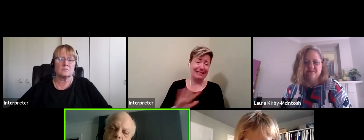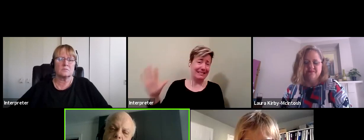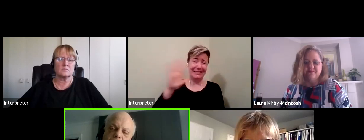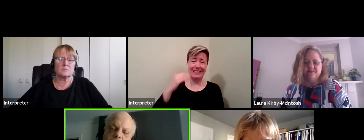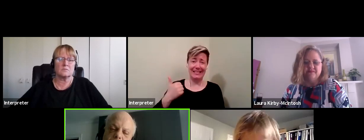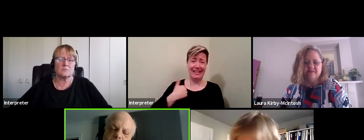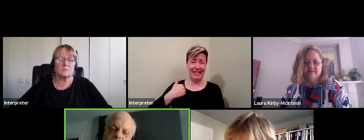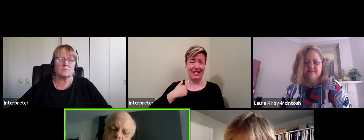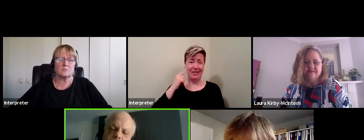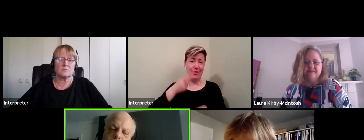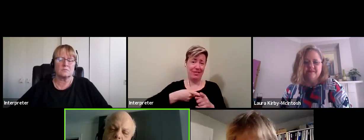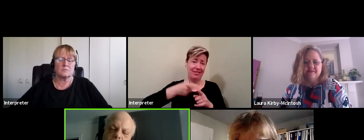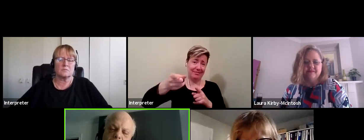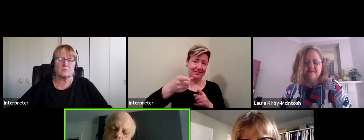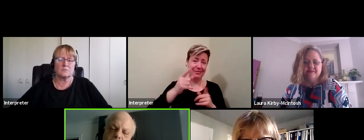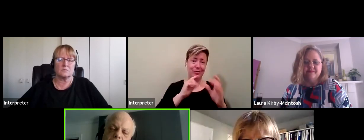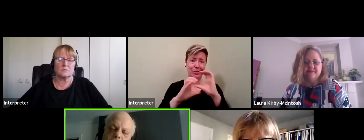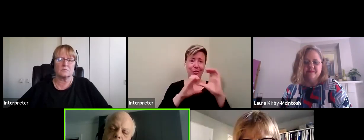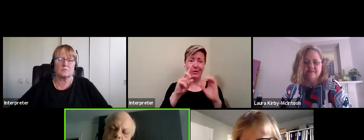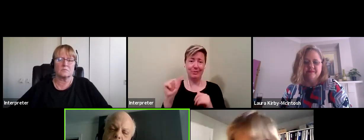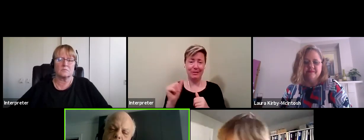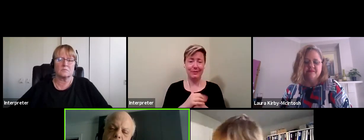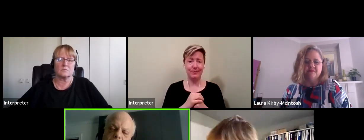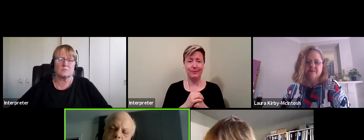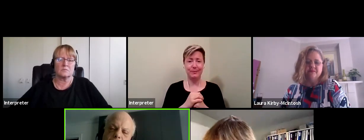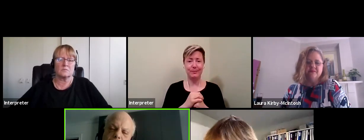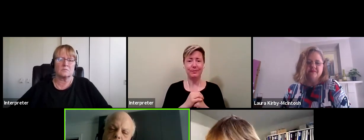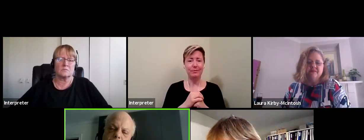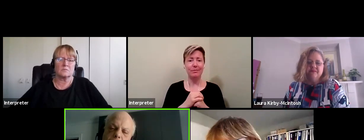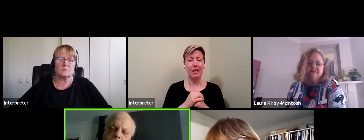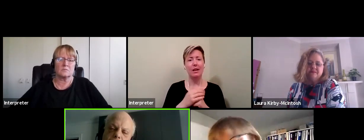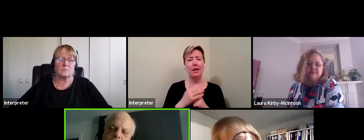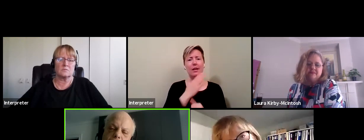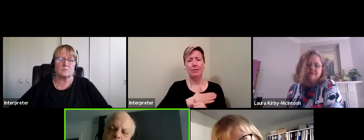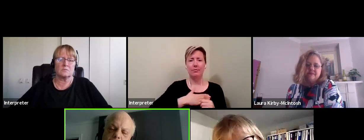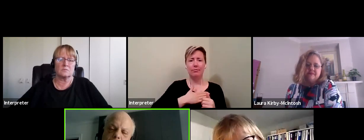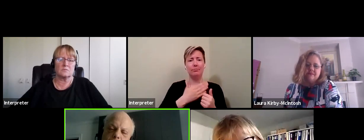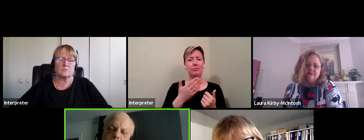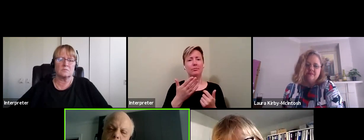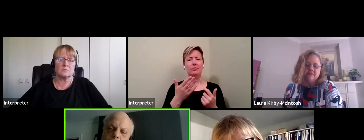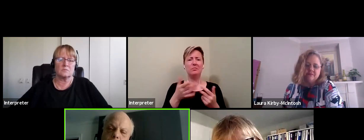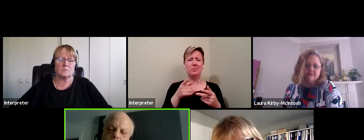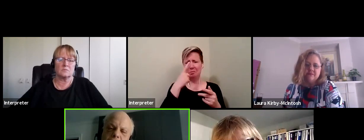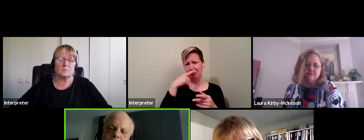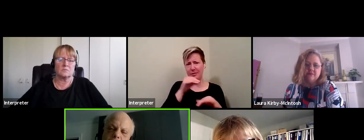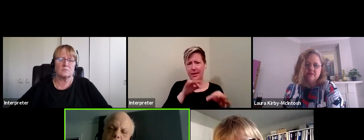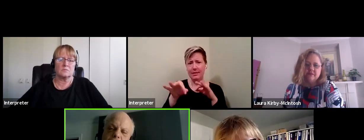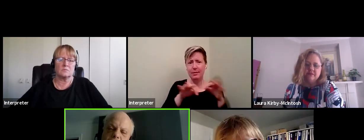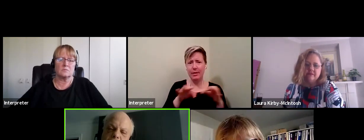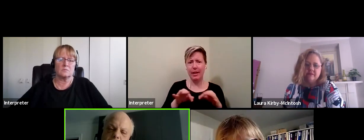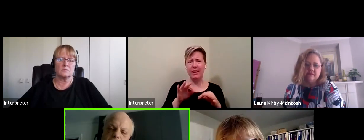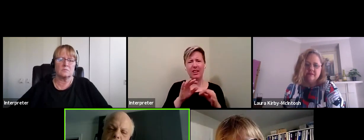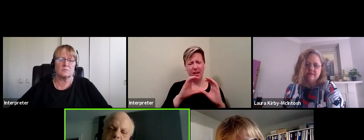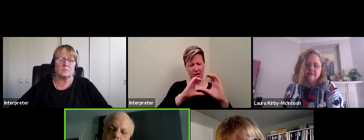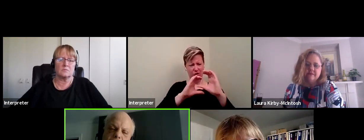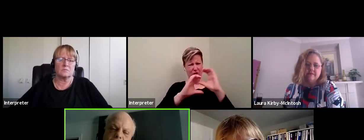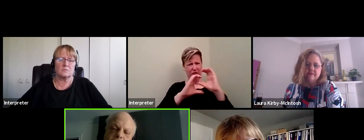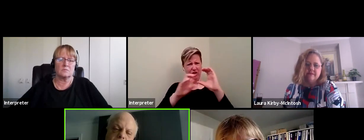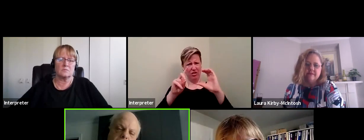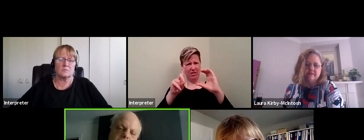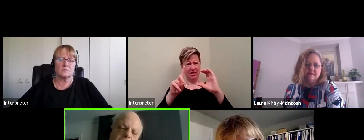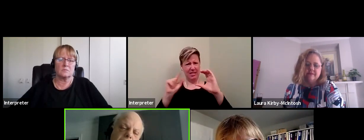here. Tell us what kind of tell us about who you're talking about, people with what's a communication disabilities and